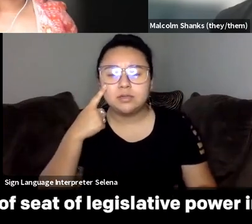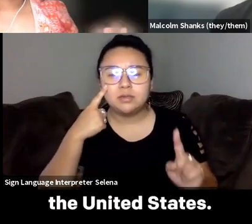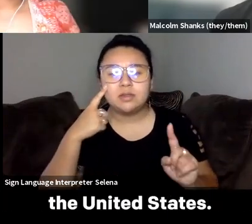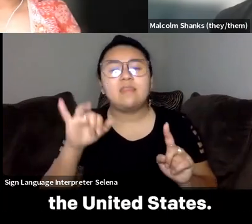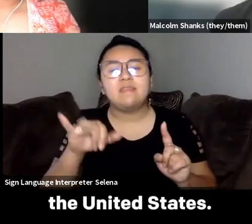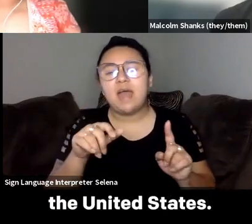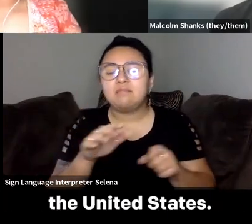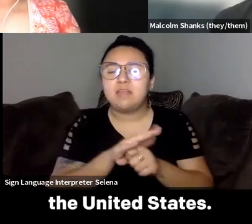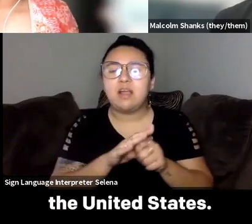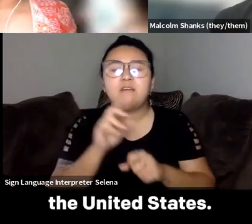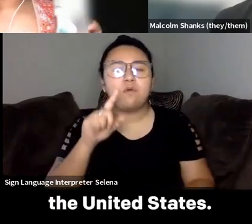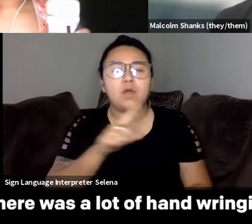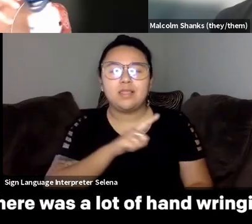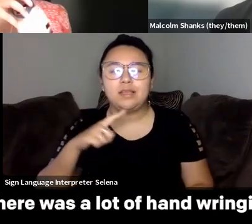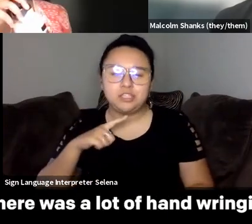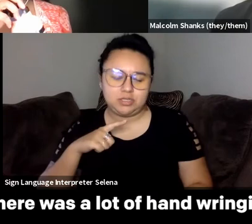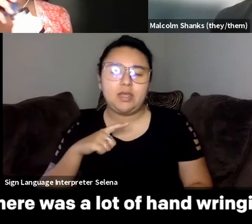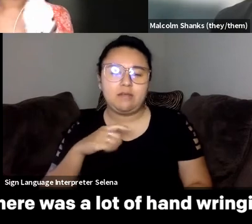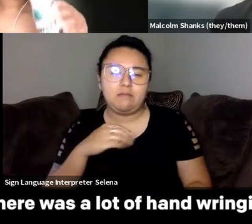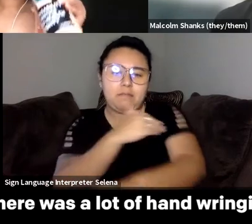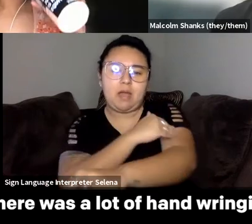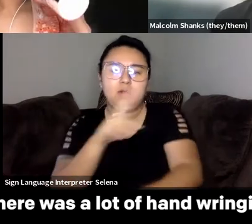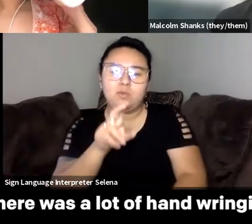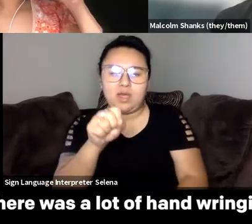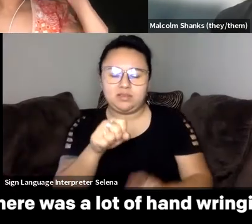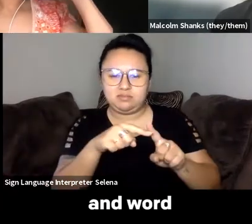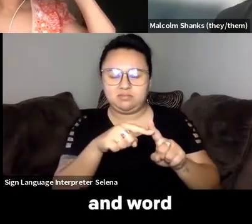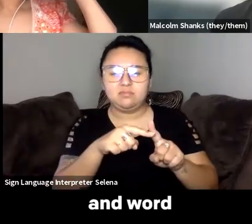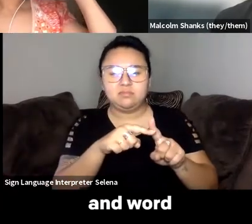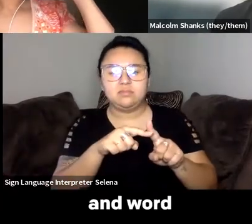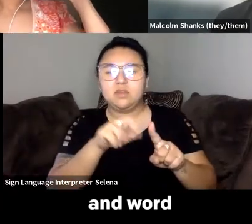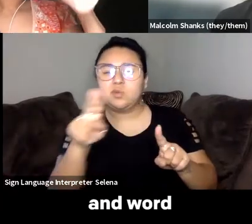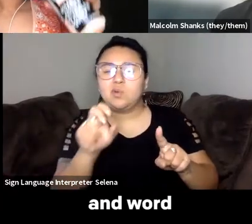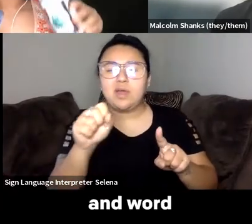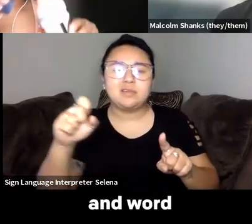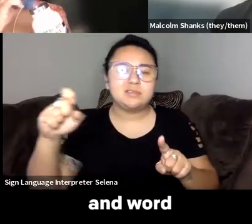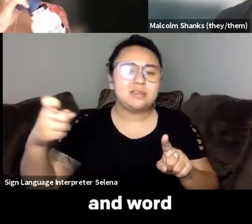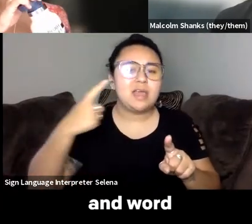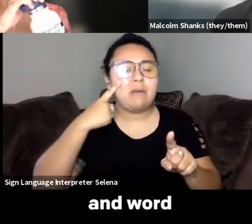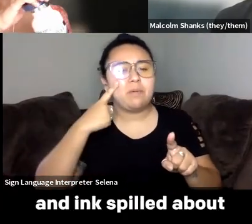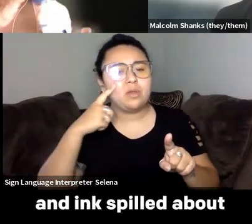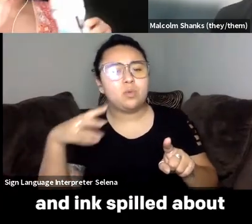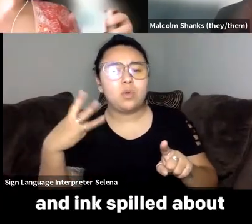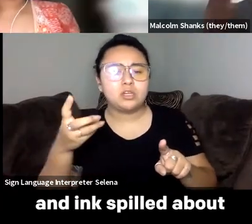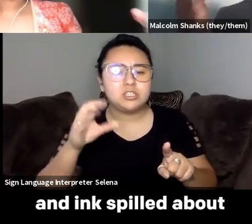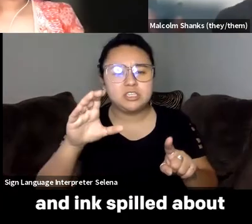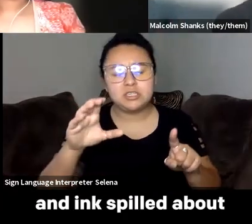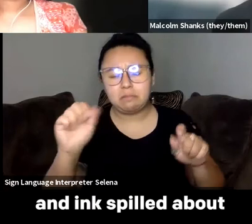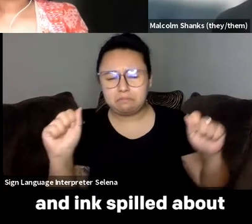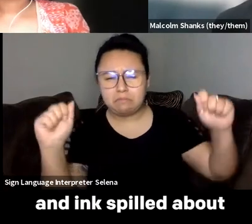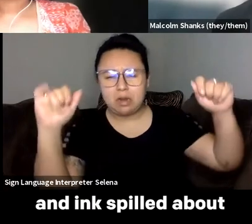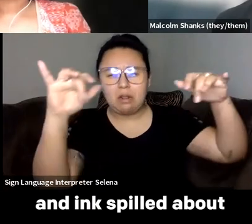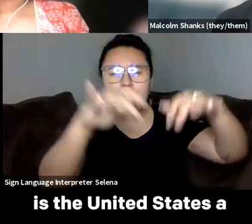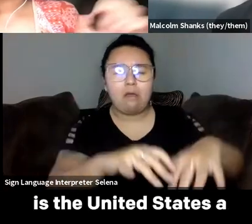power in the United States. There was a lot of hand-wringing and word and ink